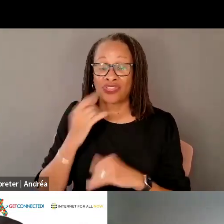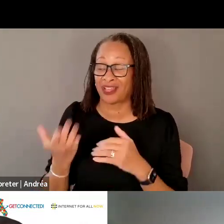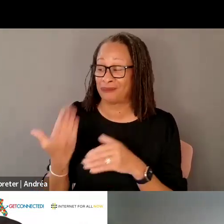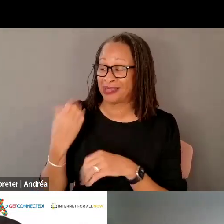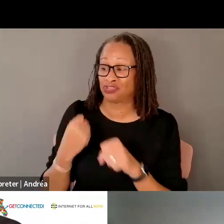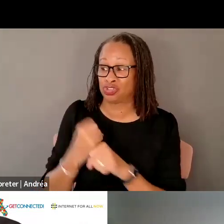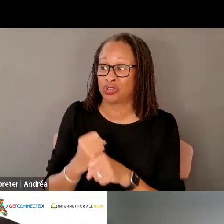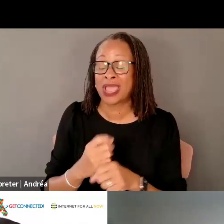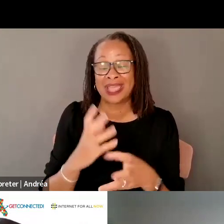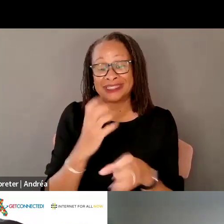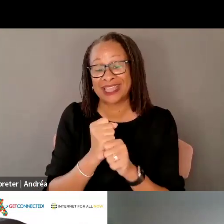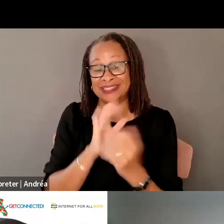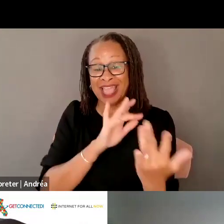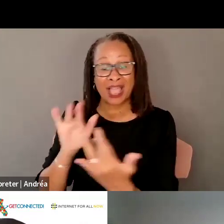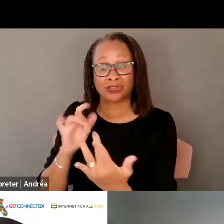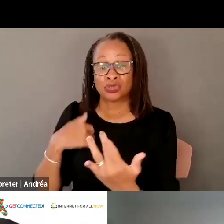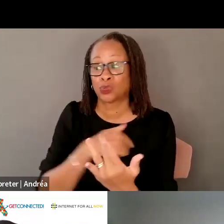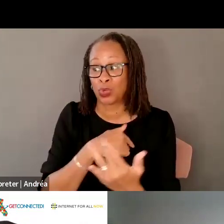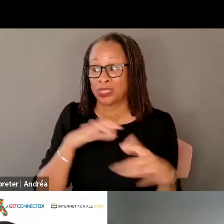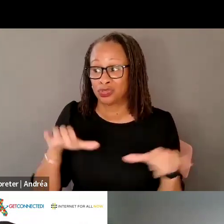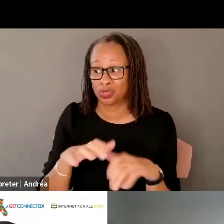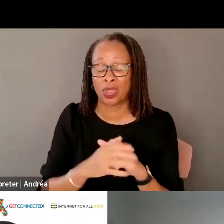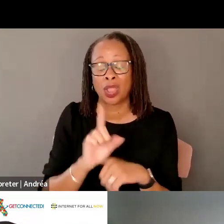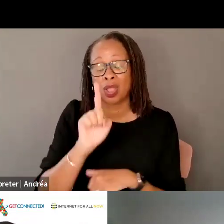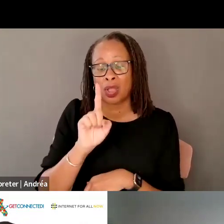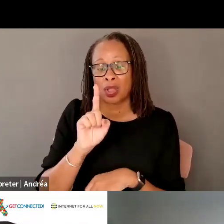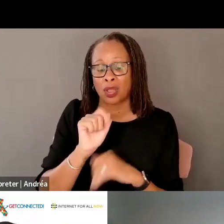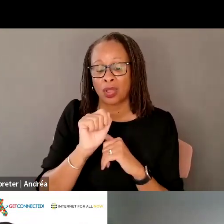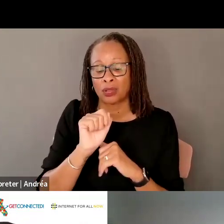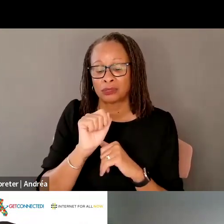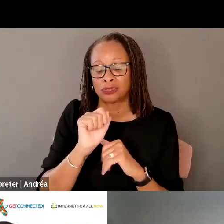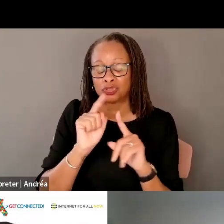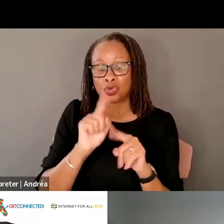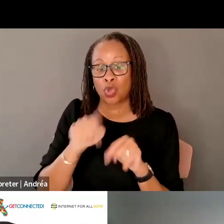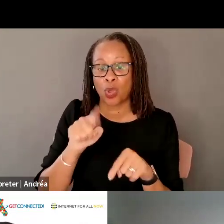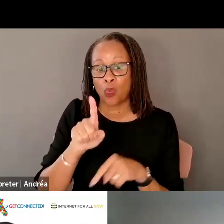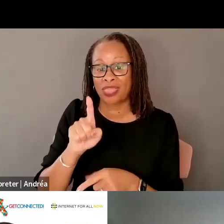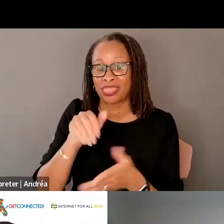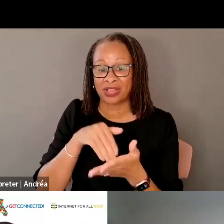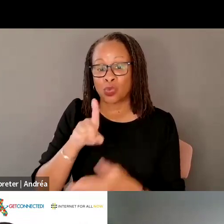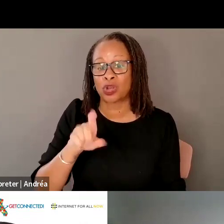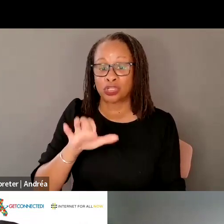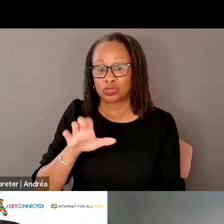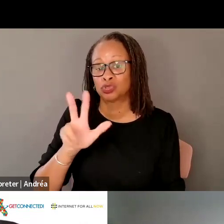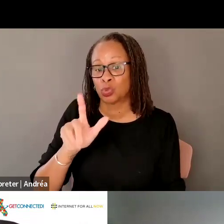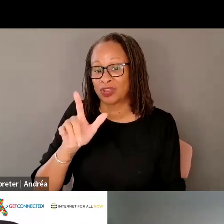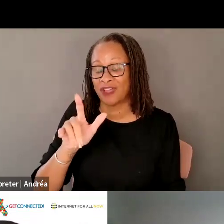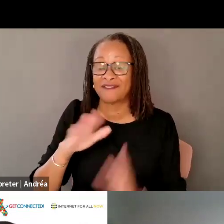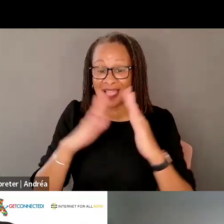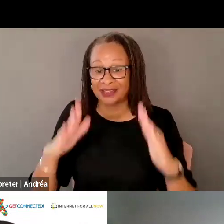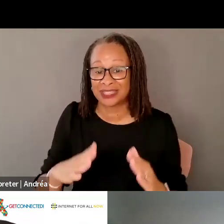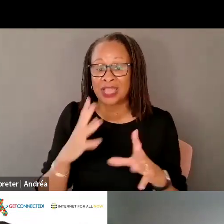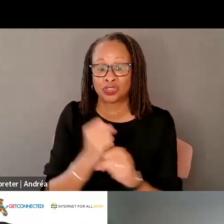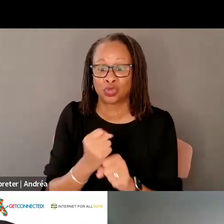takes an outreach that we do 1,000 to go out to 1,125 households to